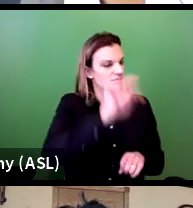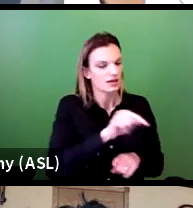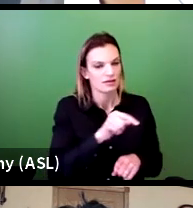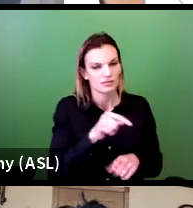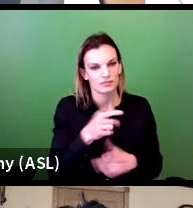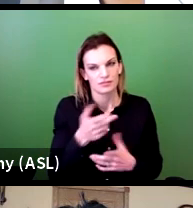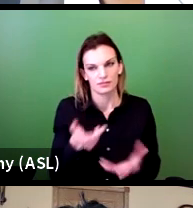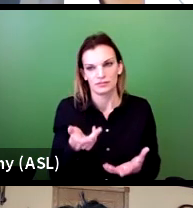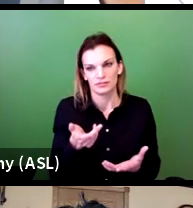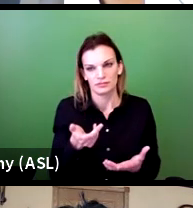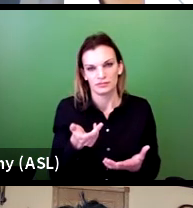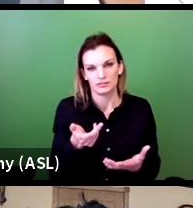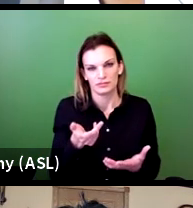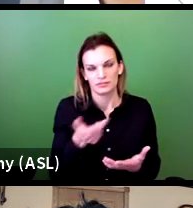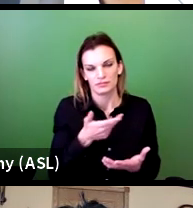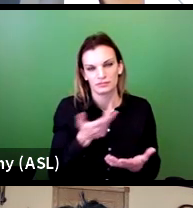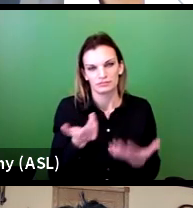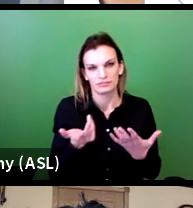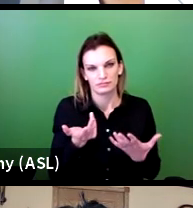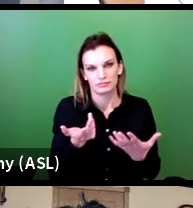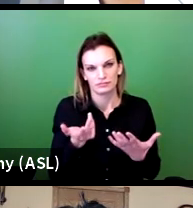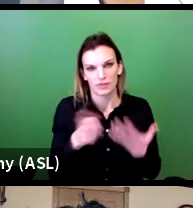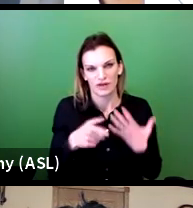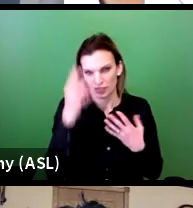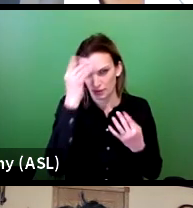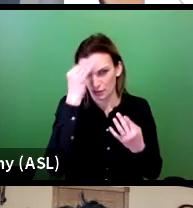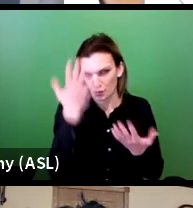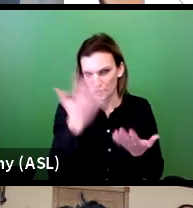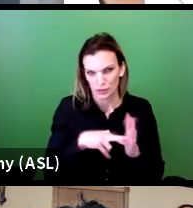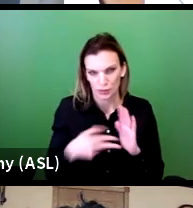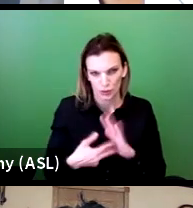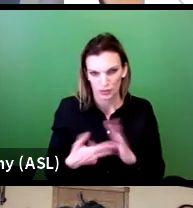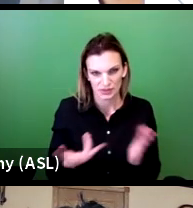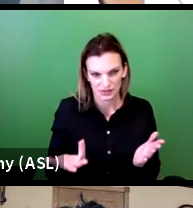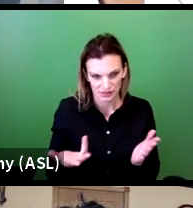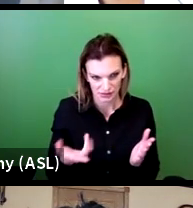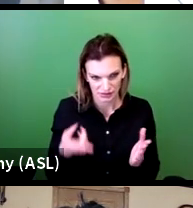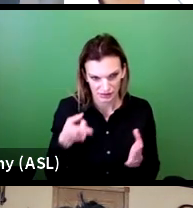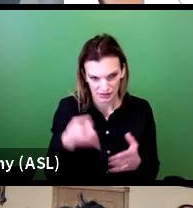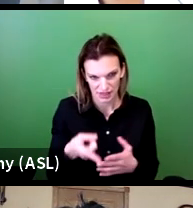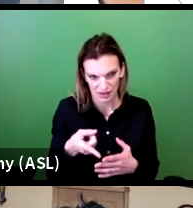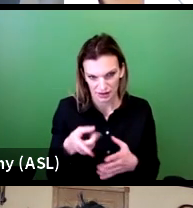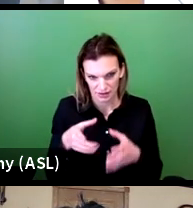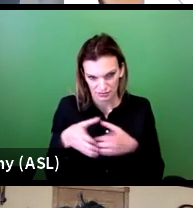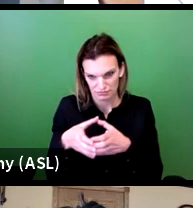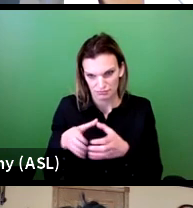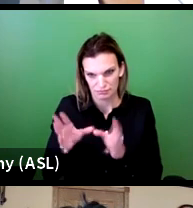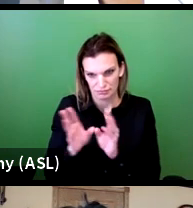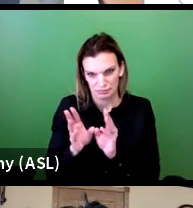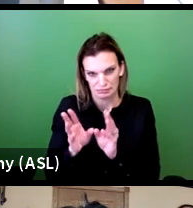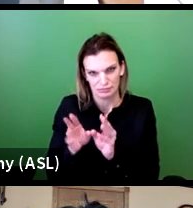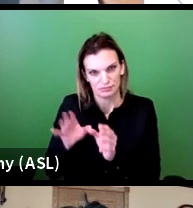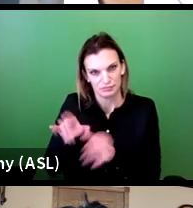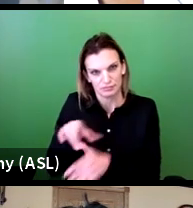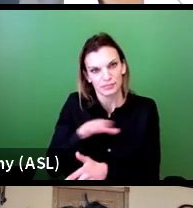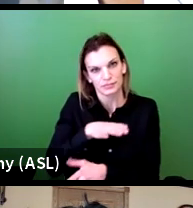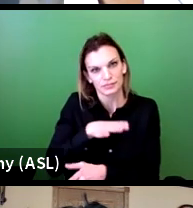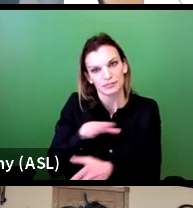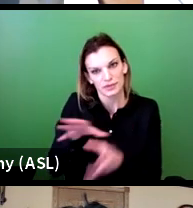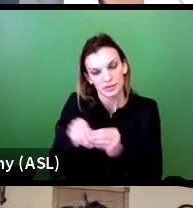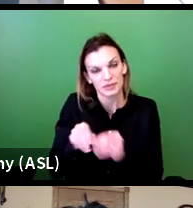down. Then we should think about the purpose of this subcommittee in the first place.